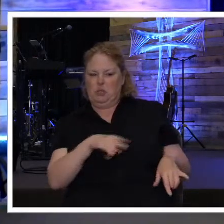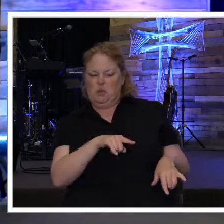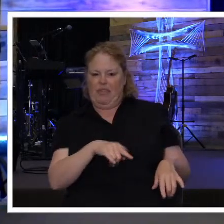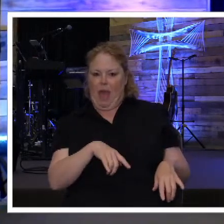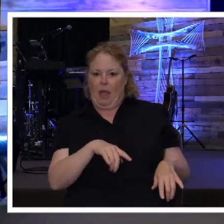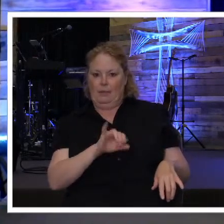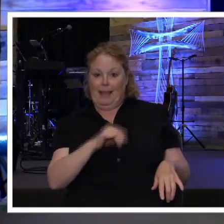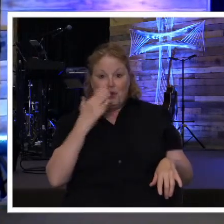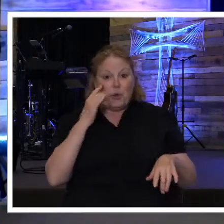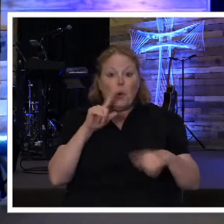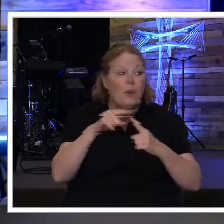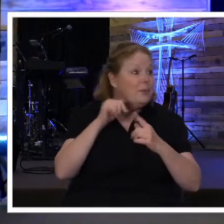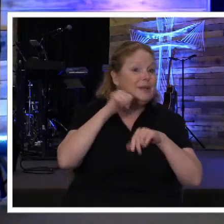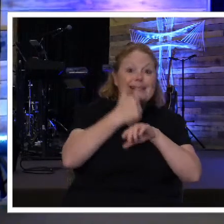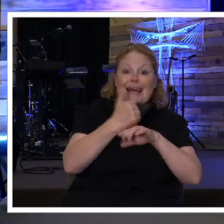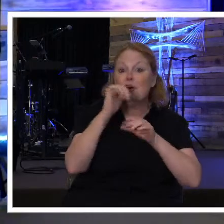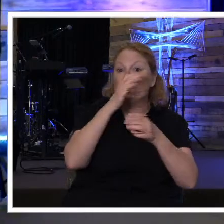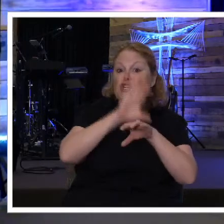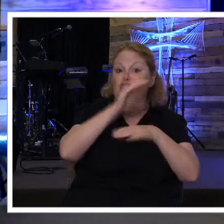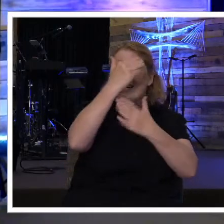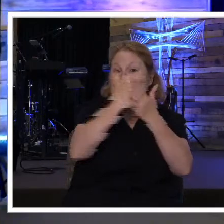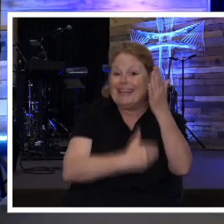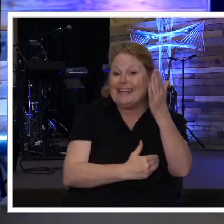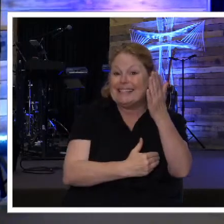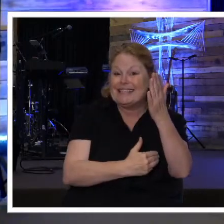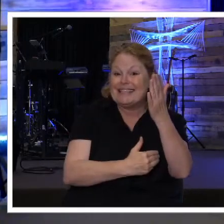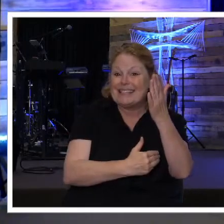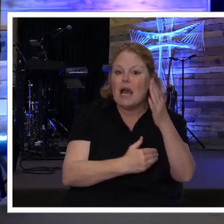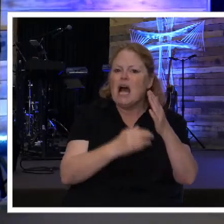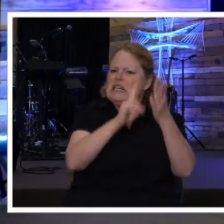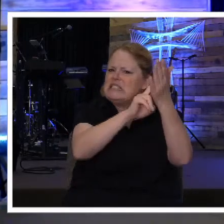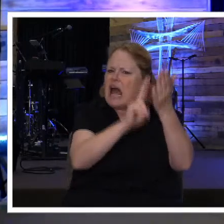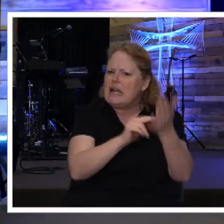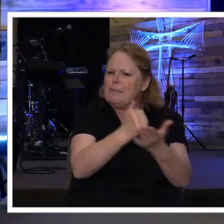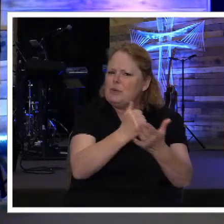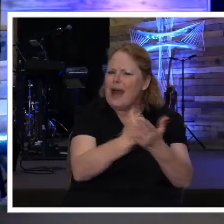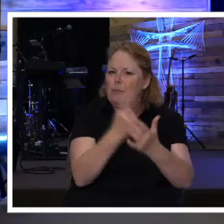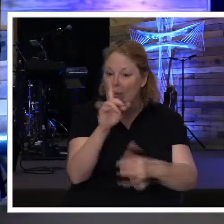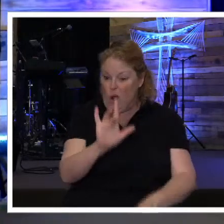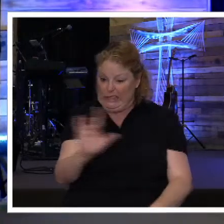when we put up lists and everybody signs up and there's one spot left